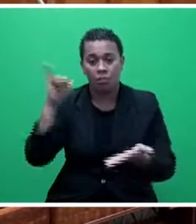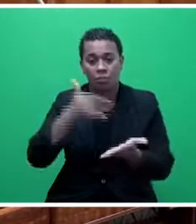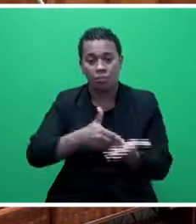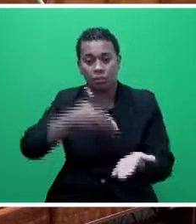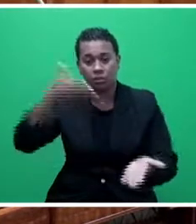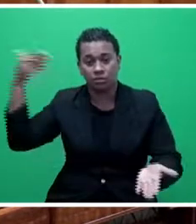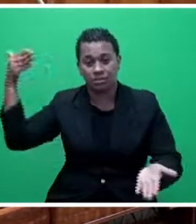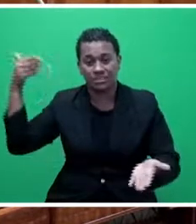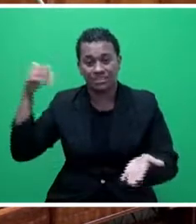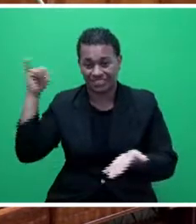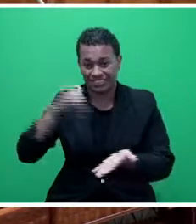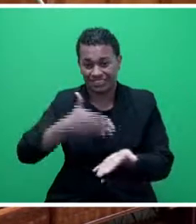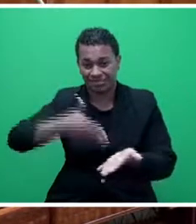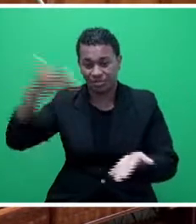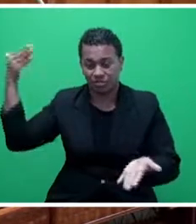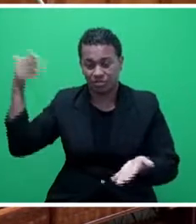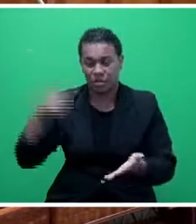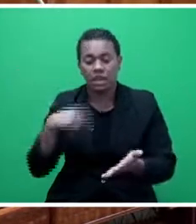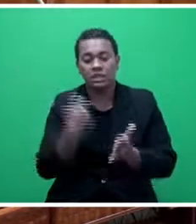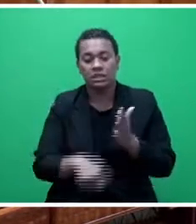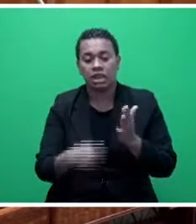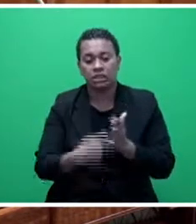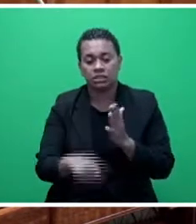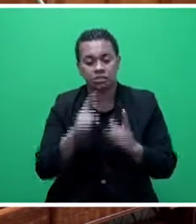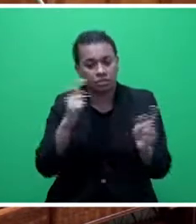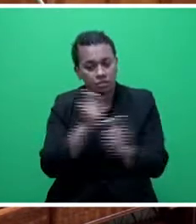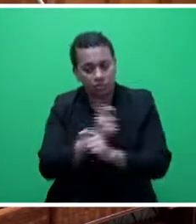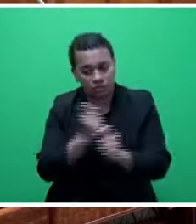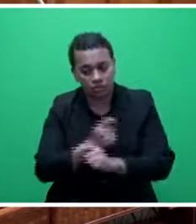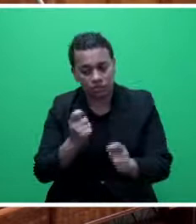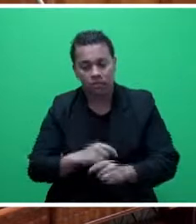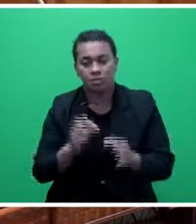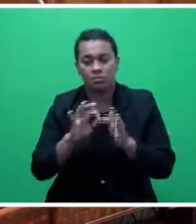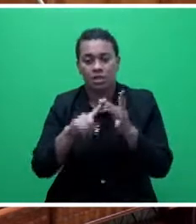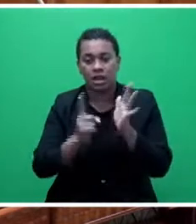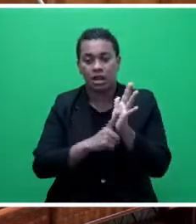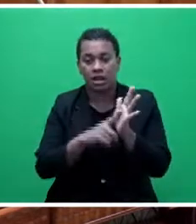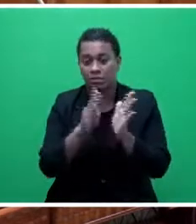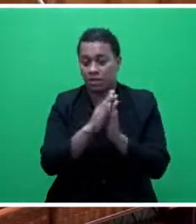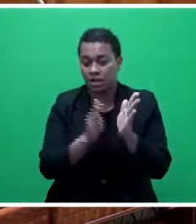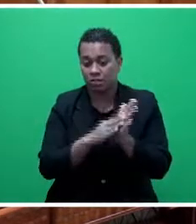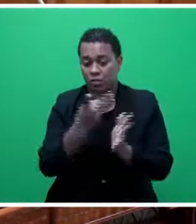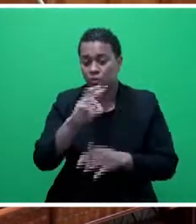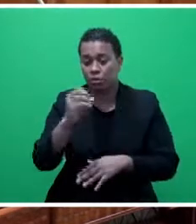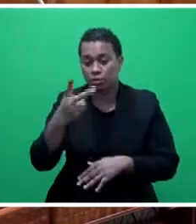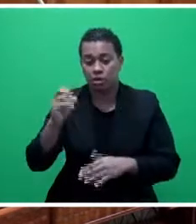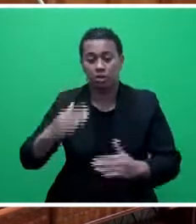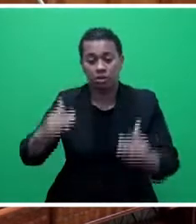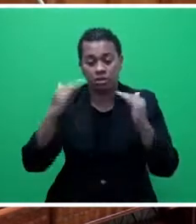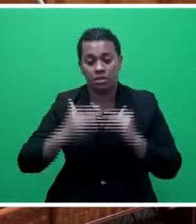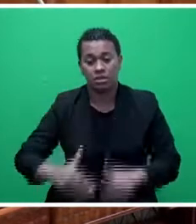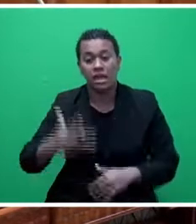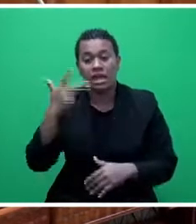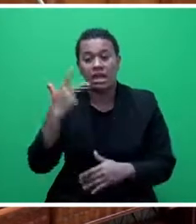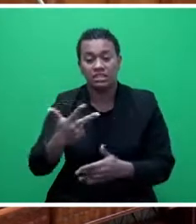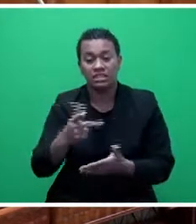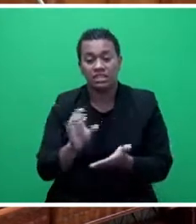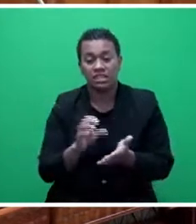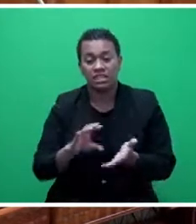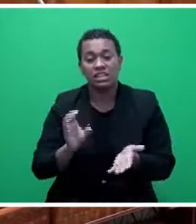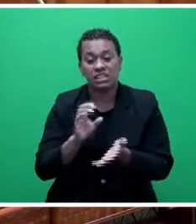Tax Budget Amendment Bill 2020. 8. Customs Budget